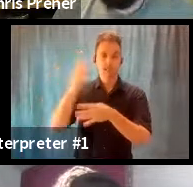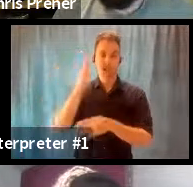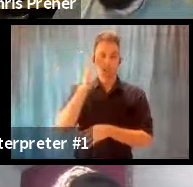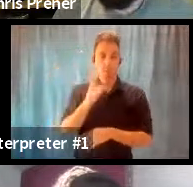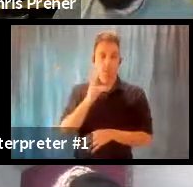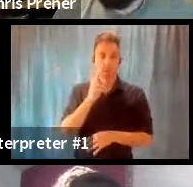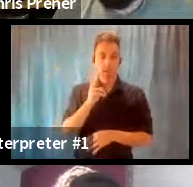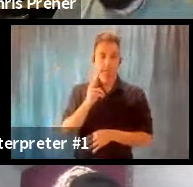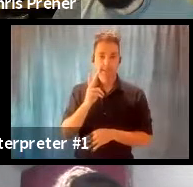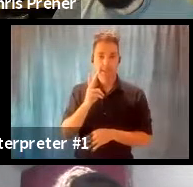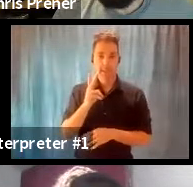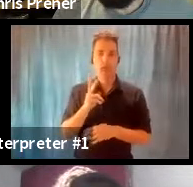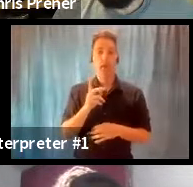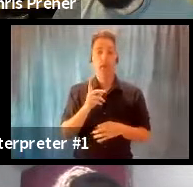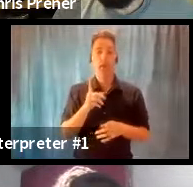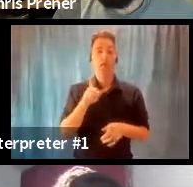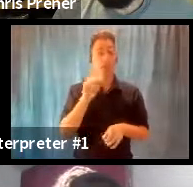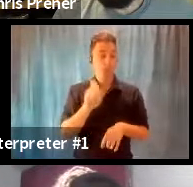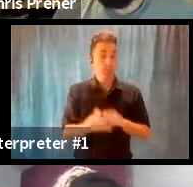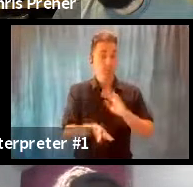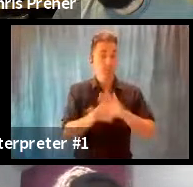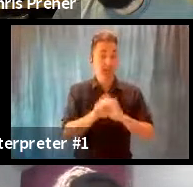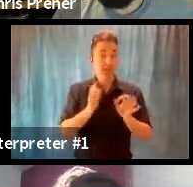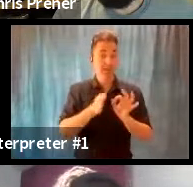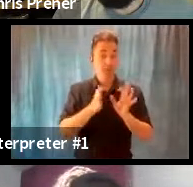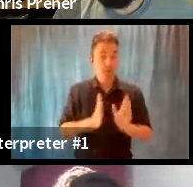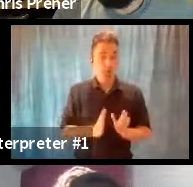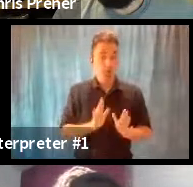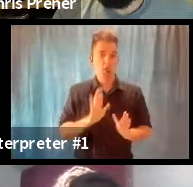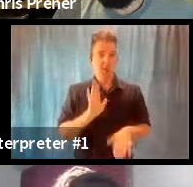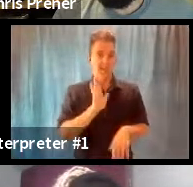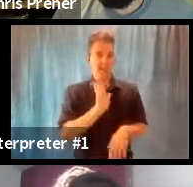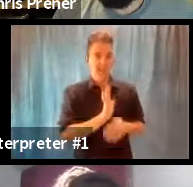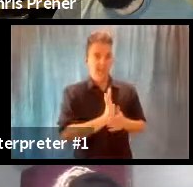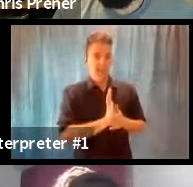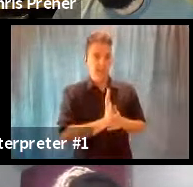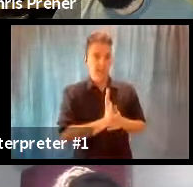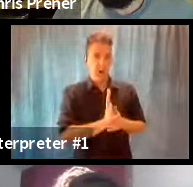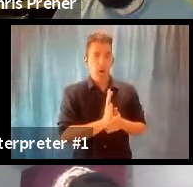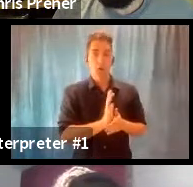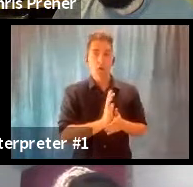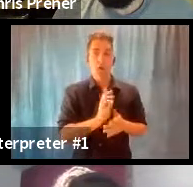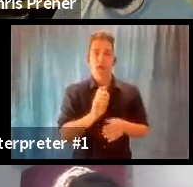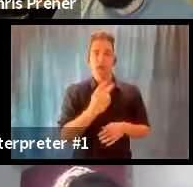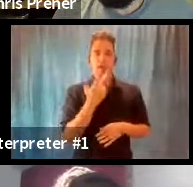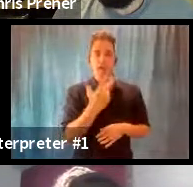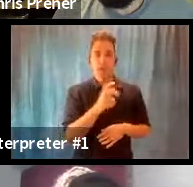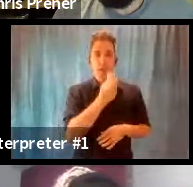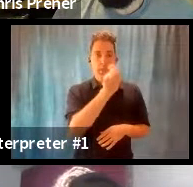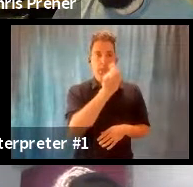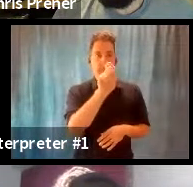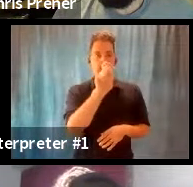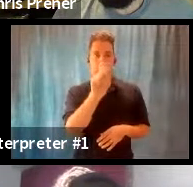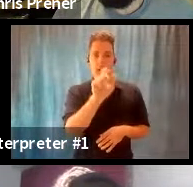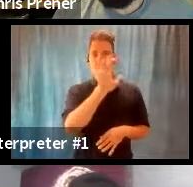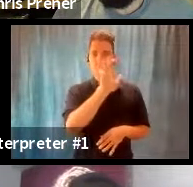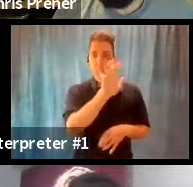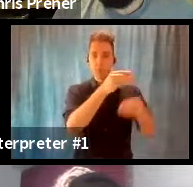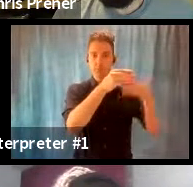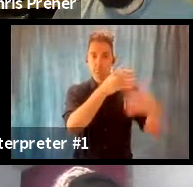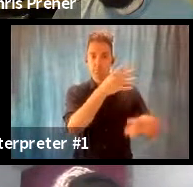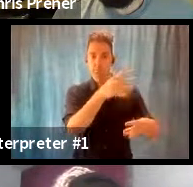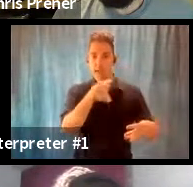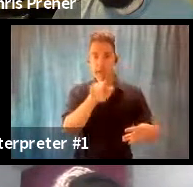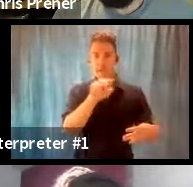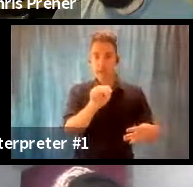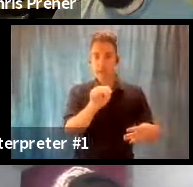the interpreters video. And once you click those three dots and you tap on those, you should be able to see